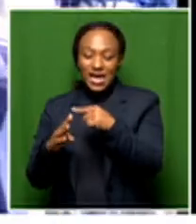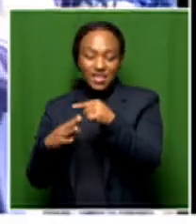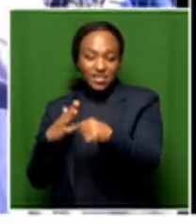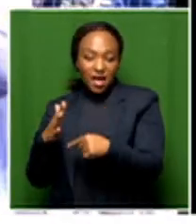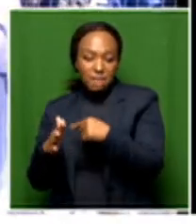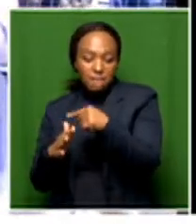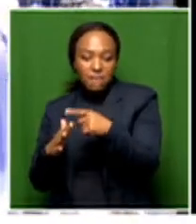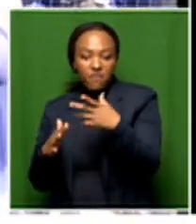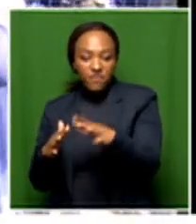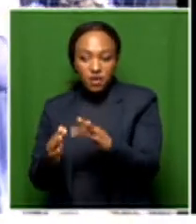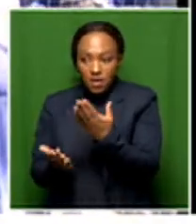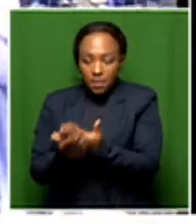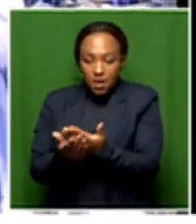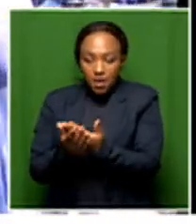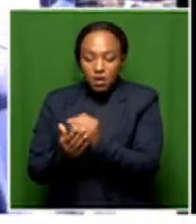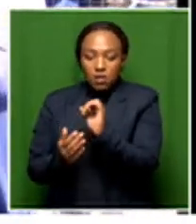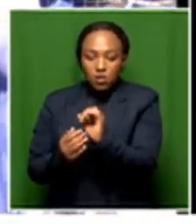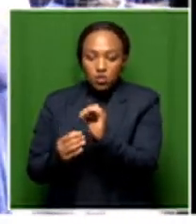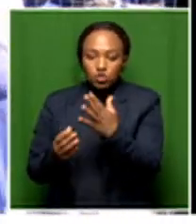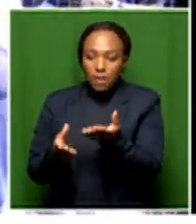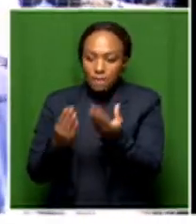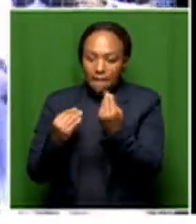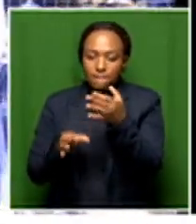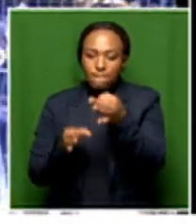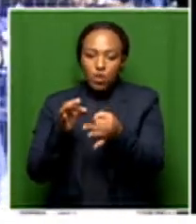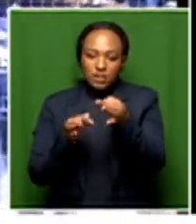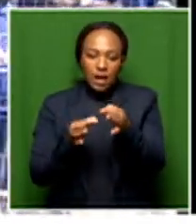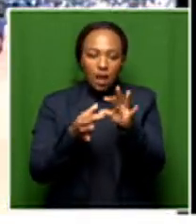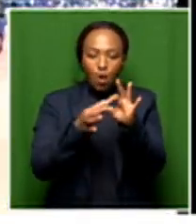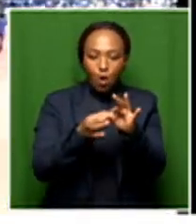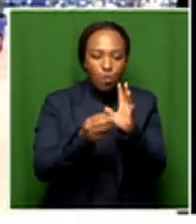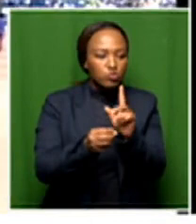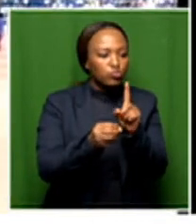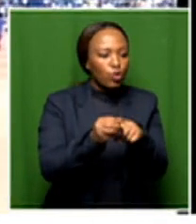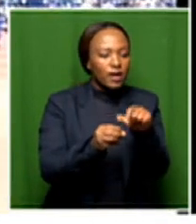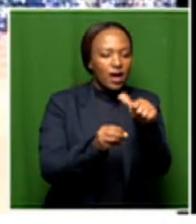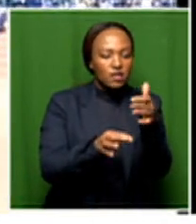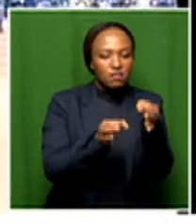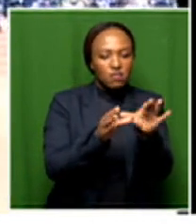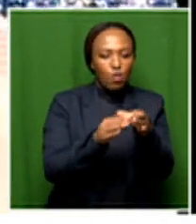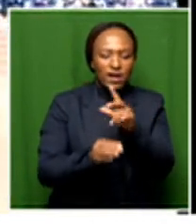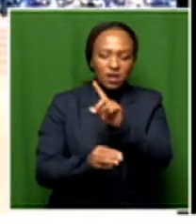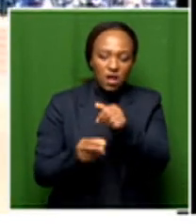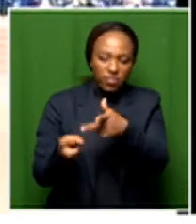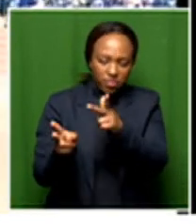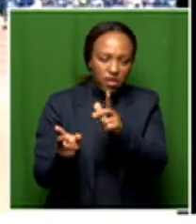their ability to perhaps find new political homes beyond the Democratic Alliance?